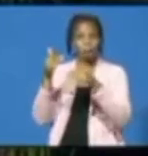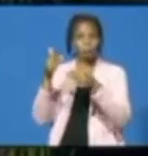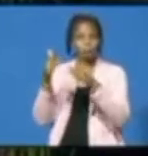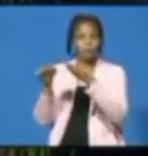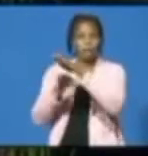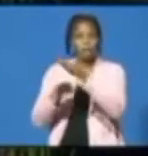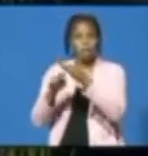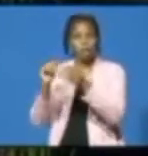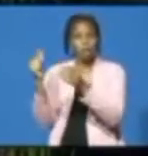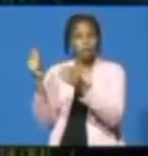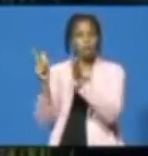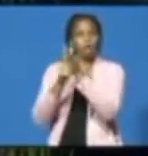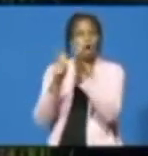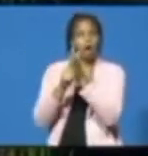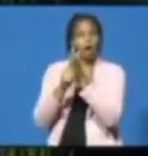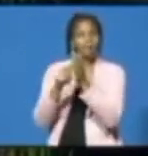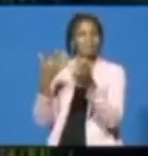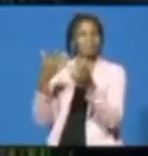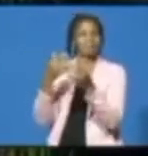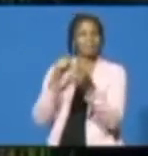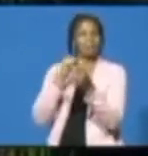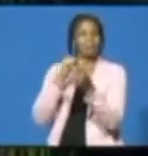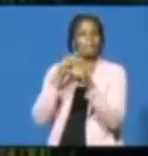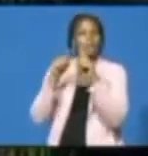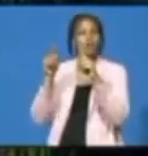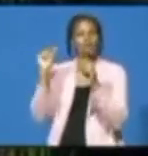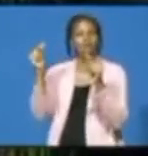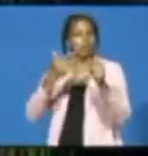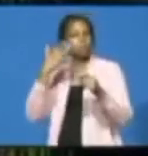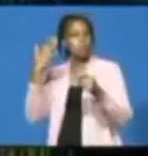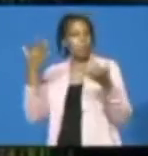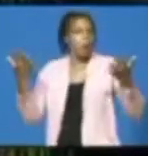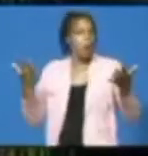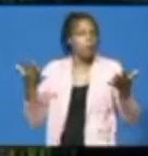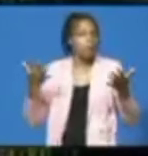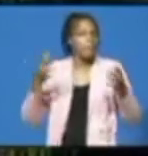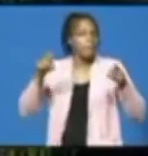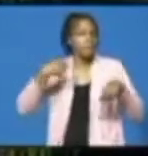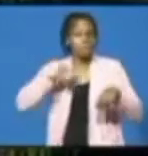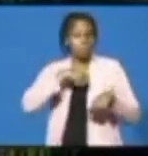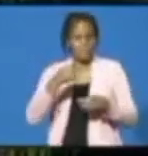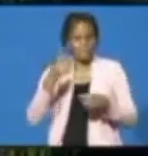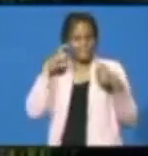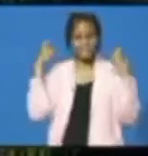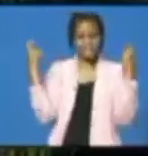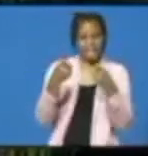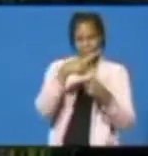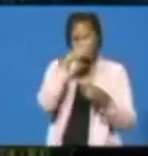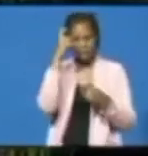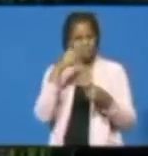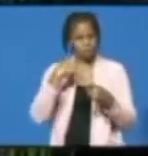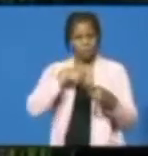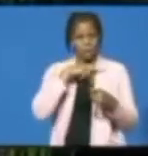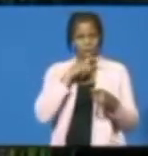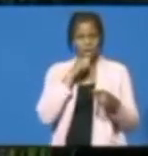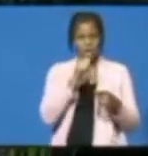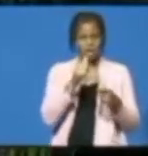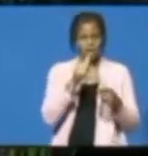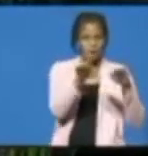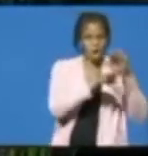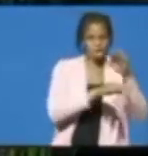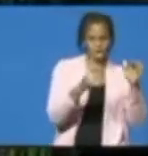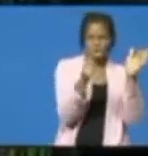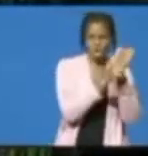under grace. What then? Shall we sin because we are not under the law, but under